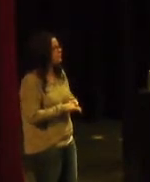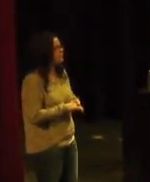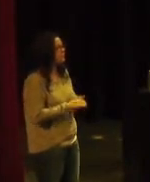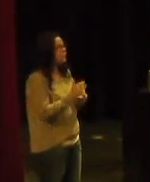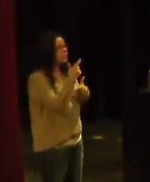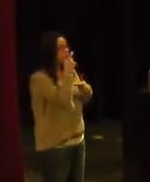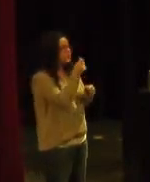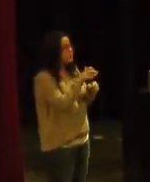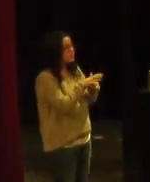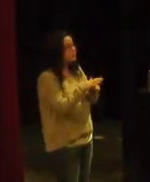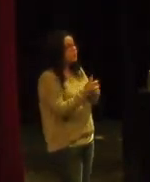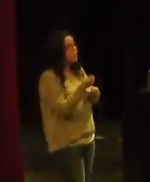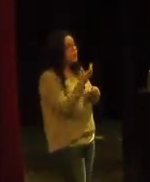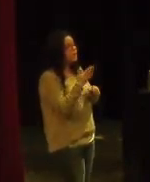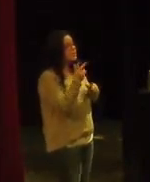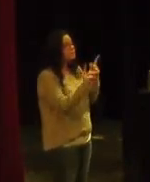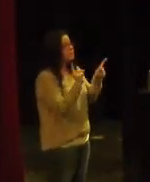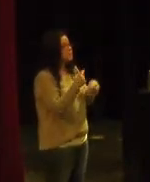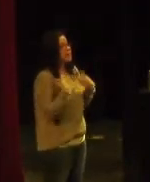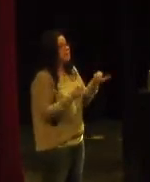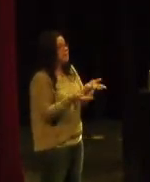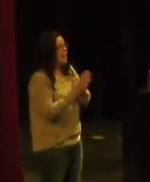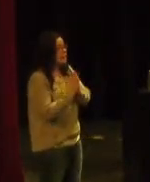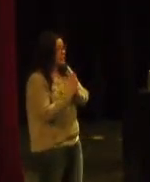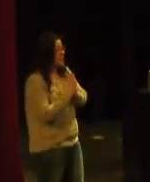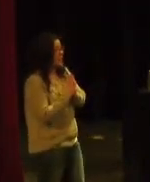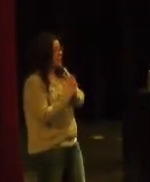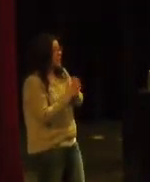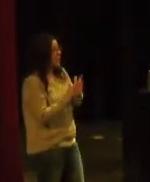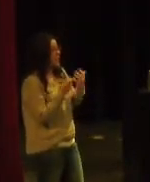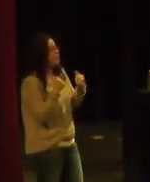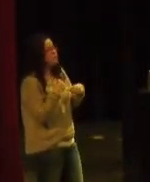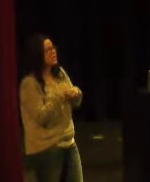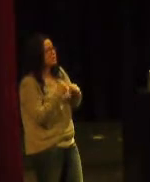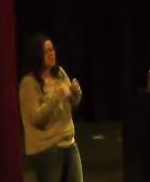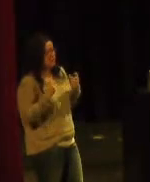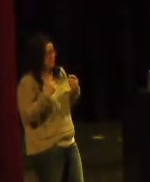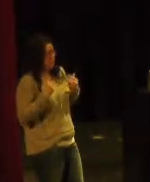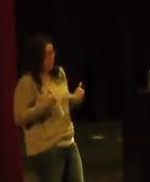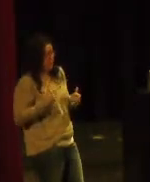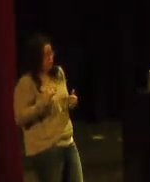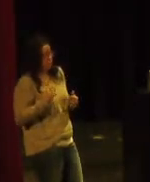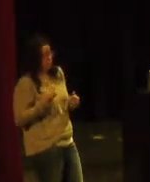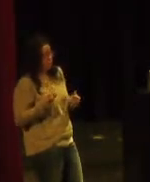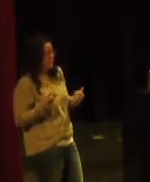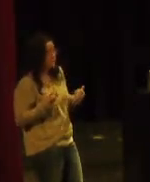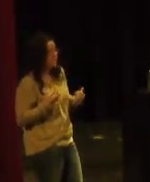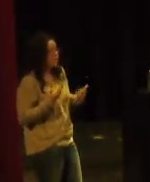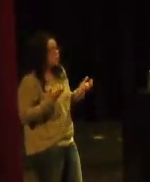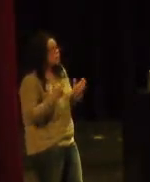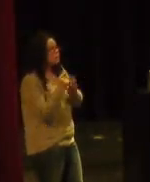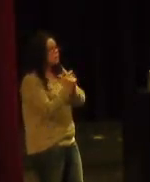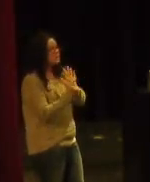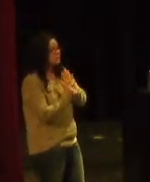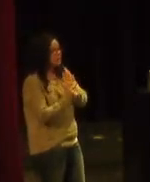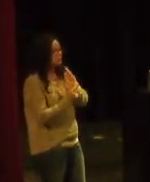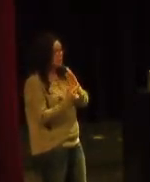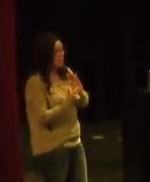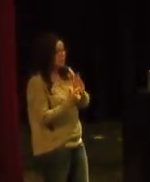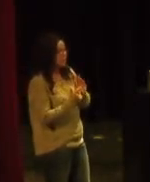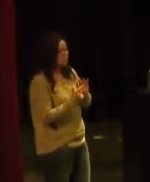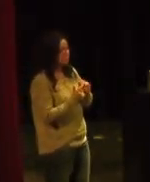interestingly enough, you know, one of the things people have been asking, I'm trying to make this 2014, what is the legalization movement in the U.S. going to